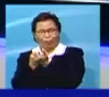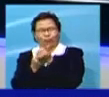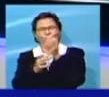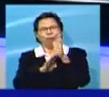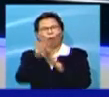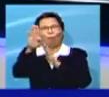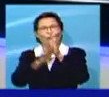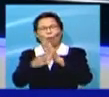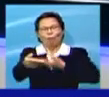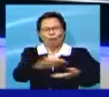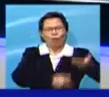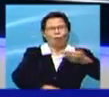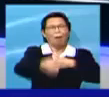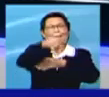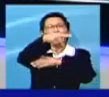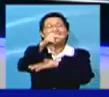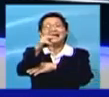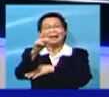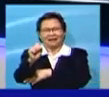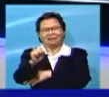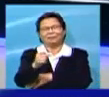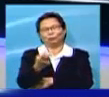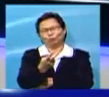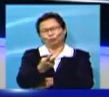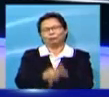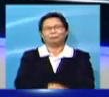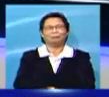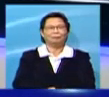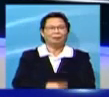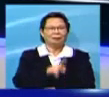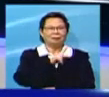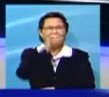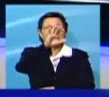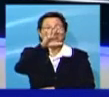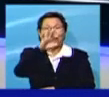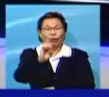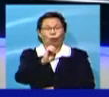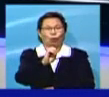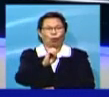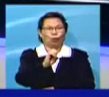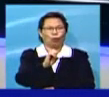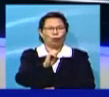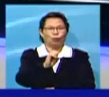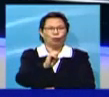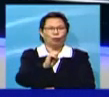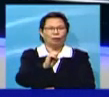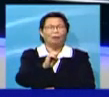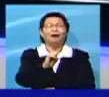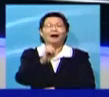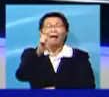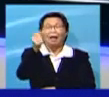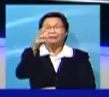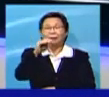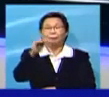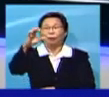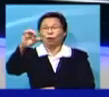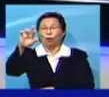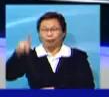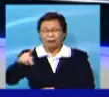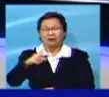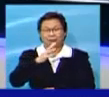pertumbuhan perusahaan kecil dan sederhana PKS. Menurut Ketua Pegawai Eksekutif SME Corporation Malaysia, Datuk Hafsah